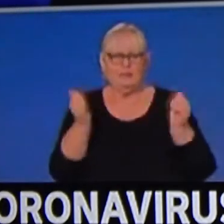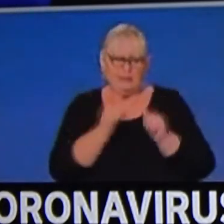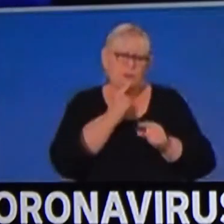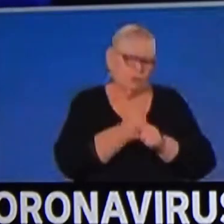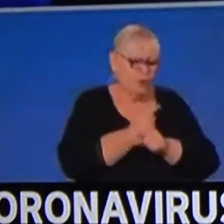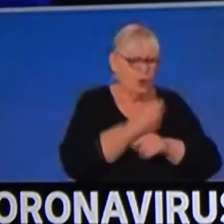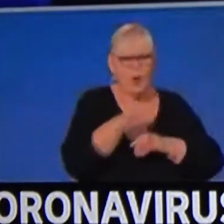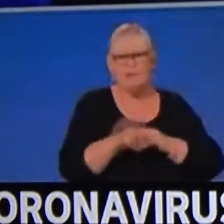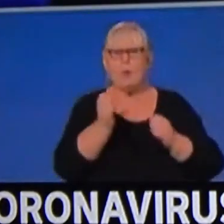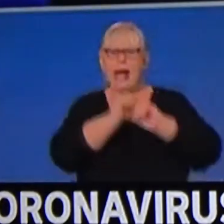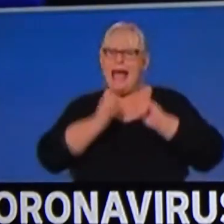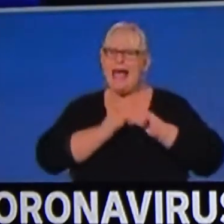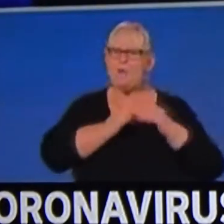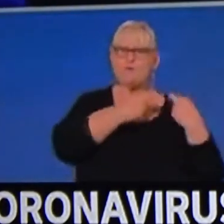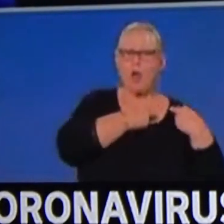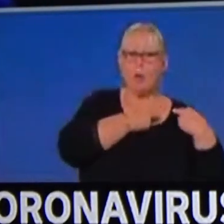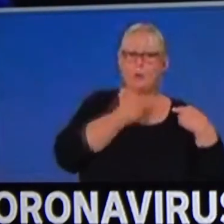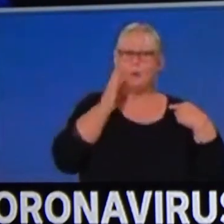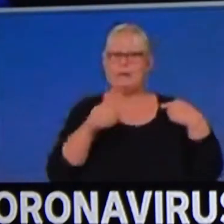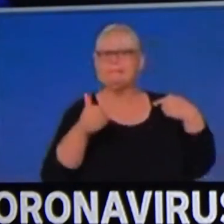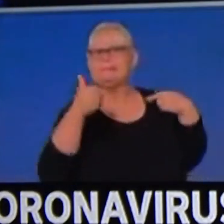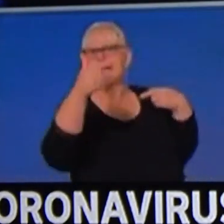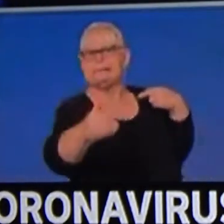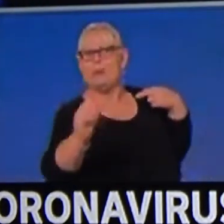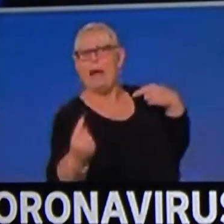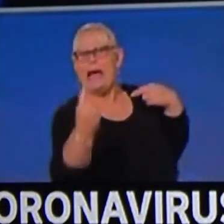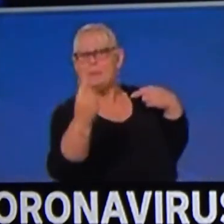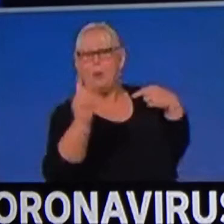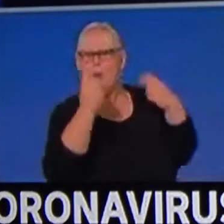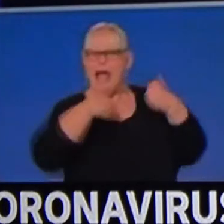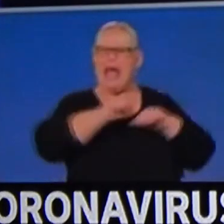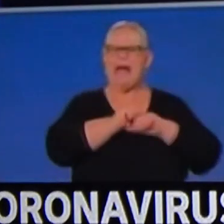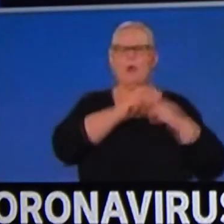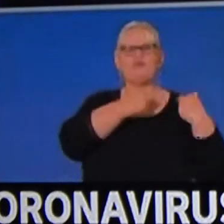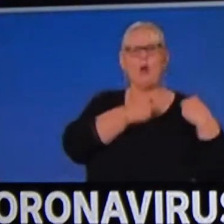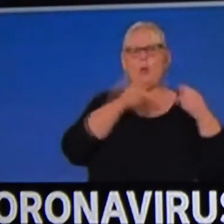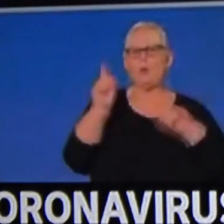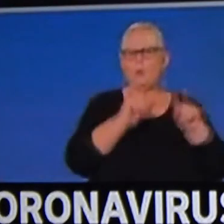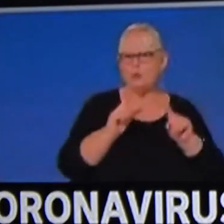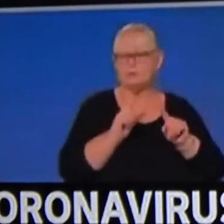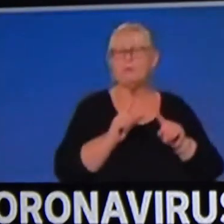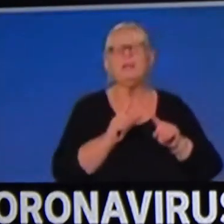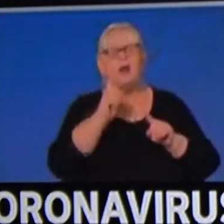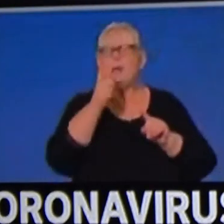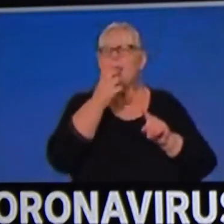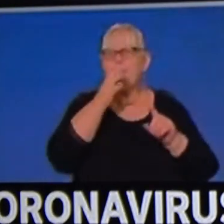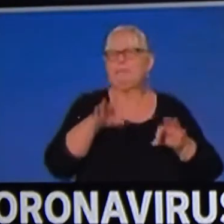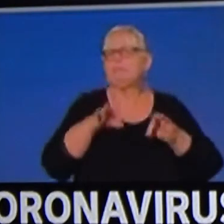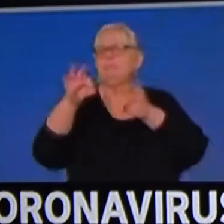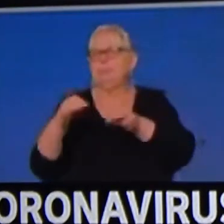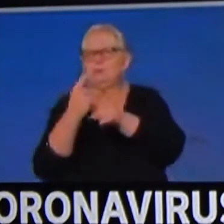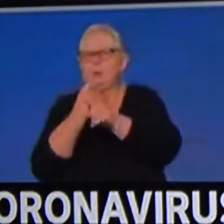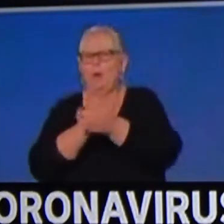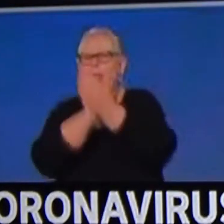its role on the other side of the virus, and that is a discussion for another day. But